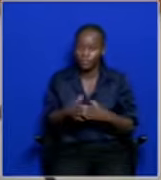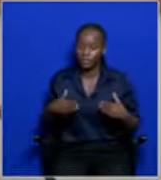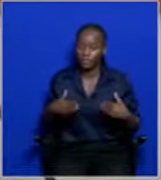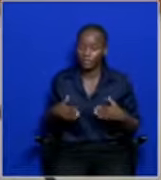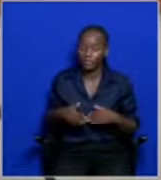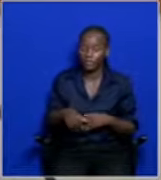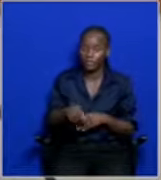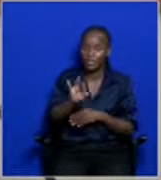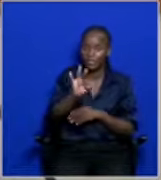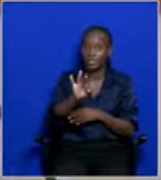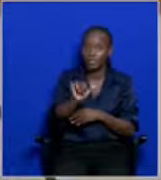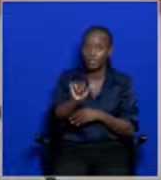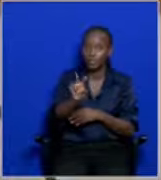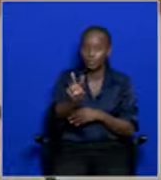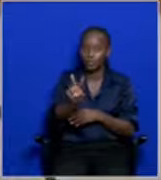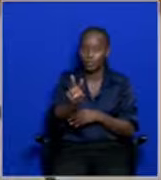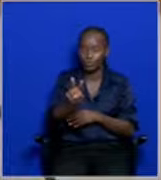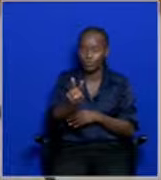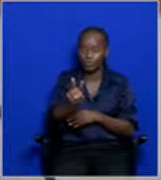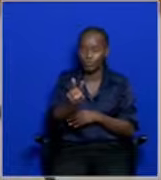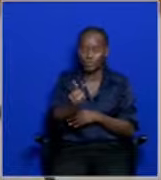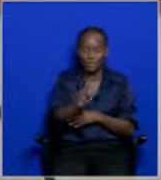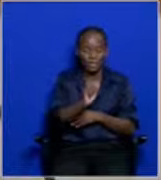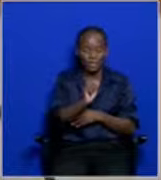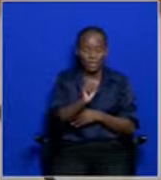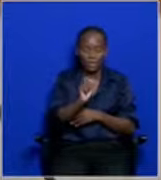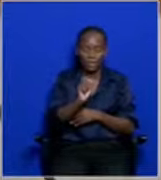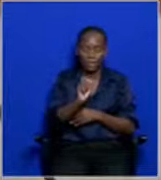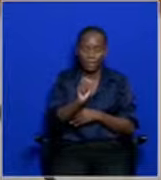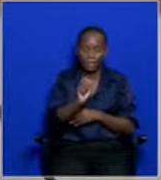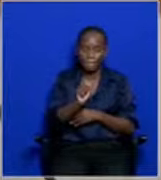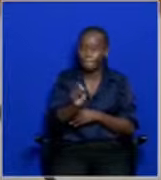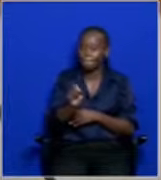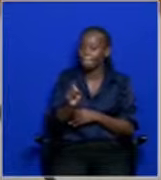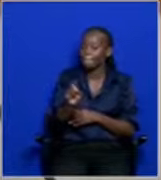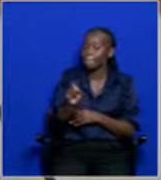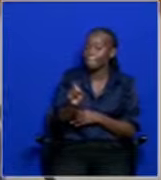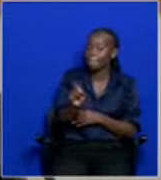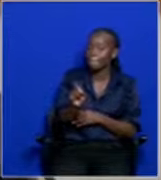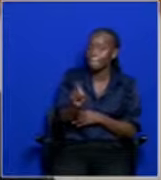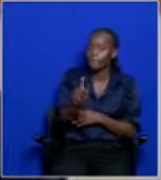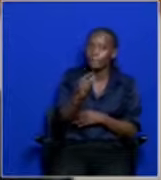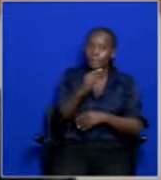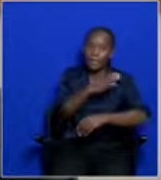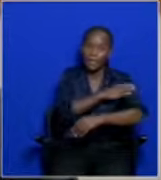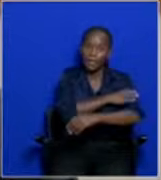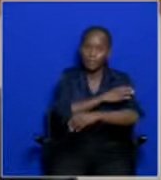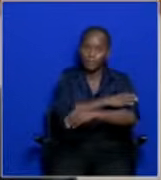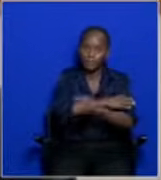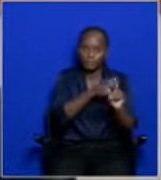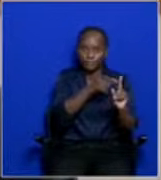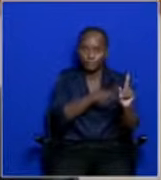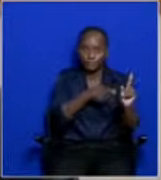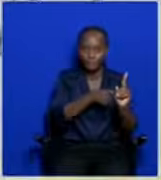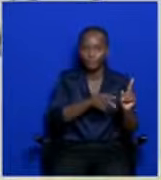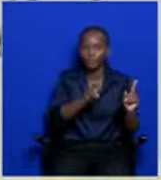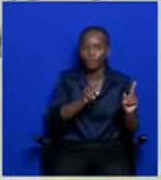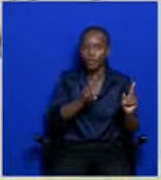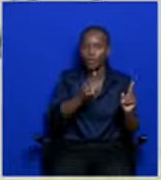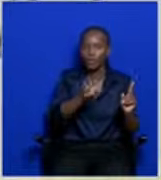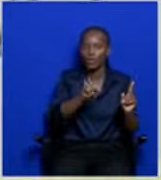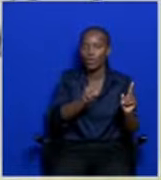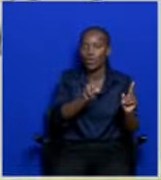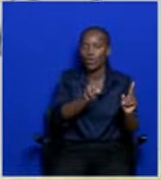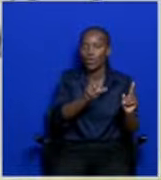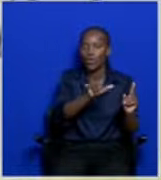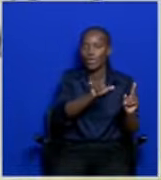these are the pictures that Captain Doi returned to you in this matter after he had done